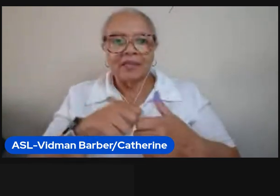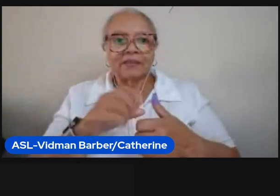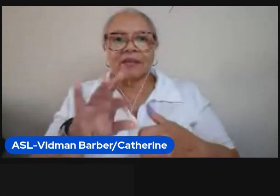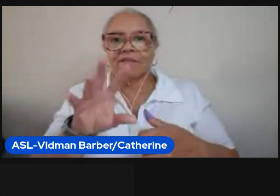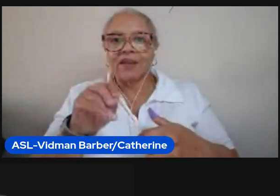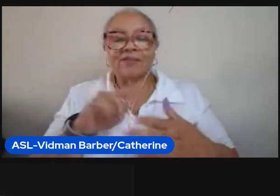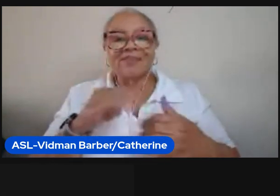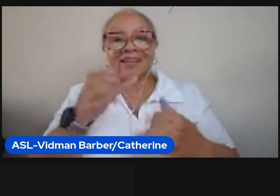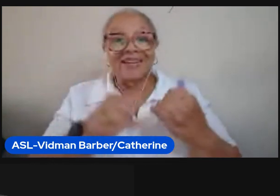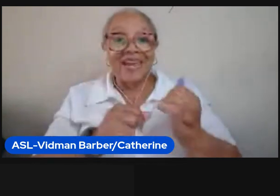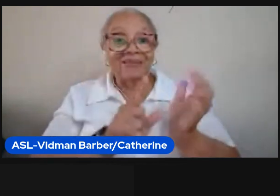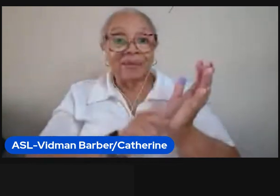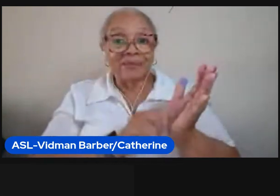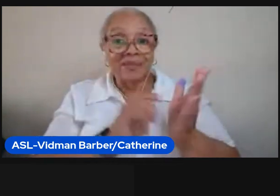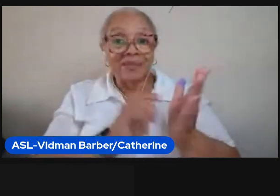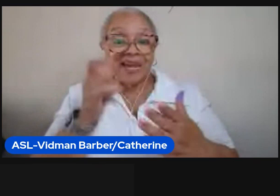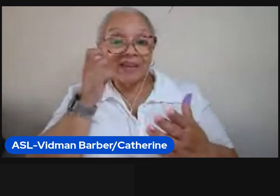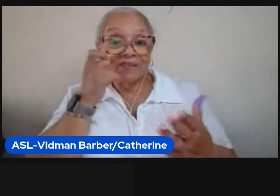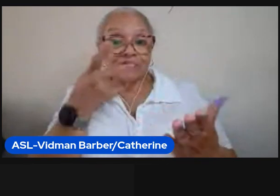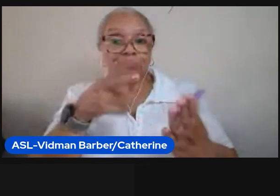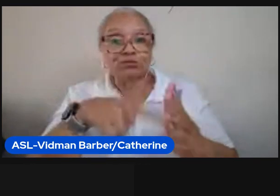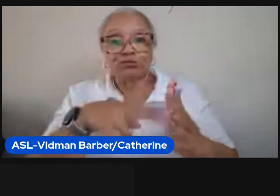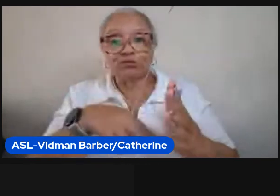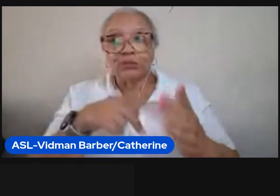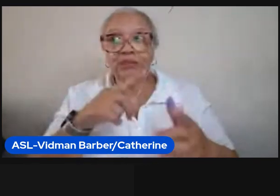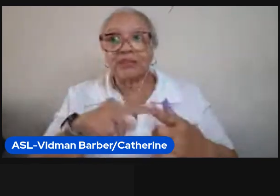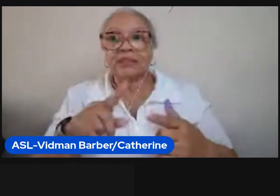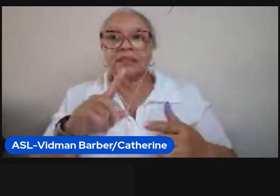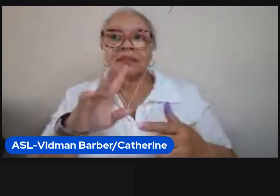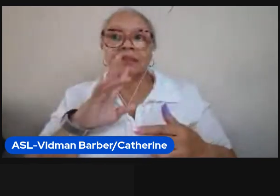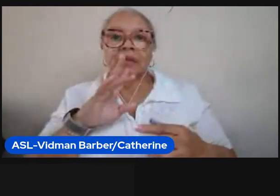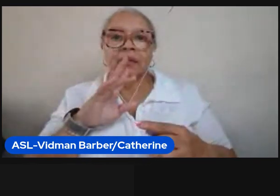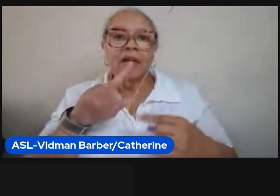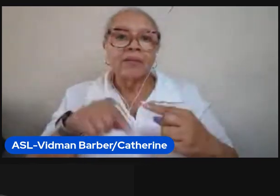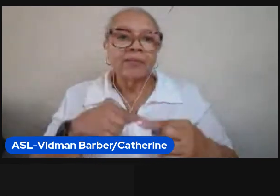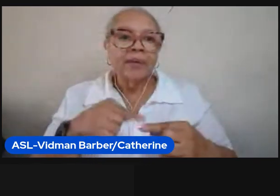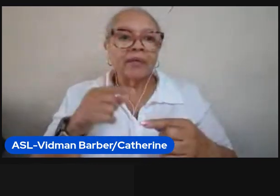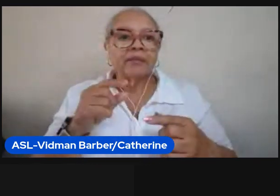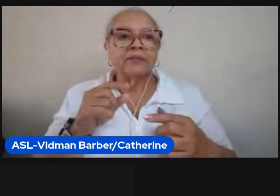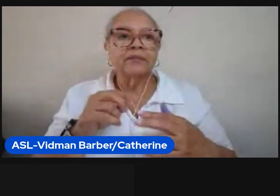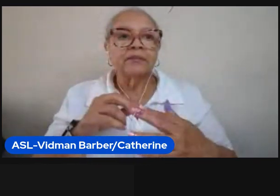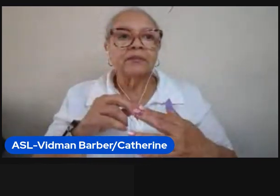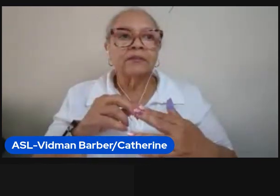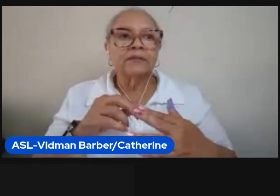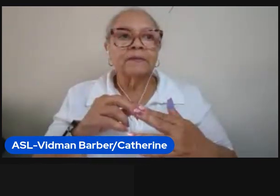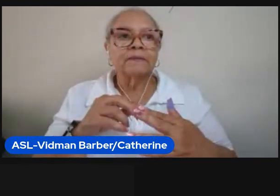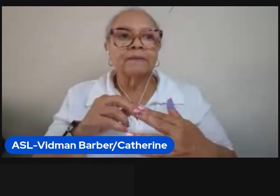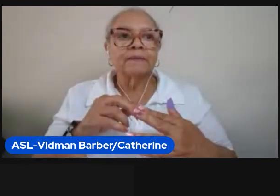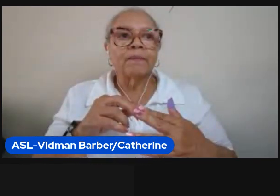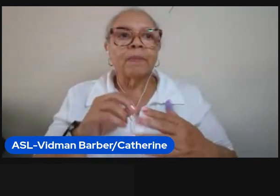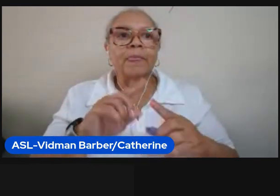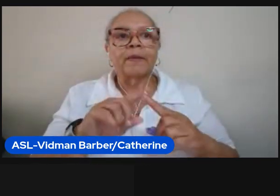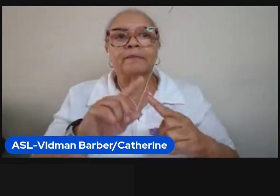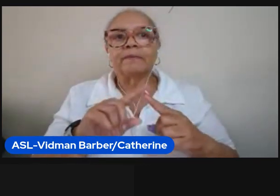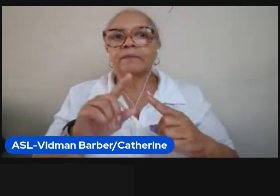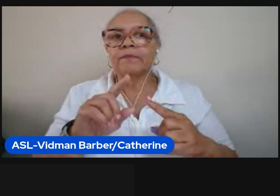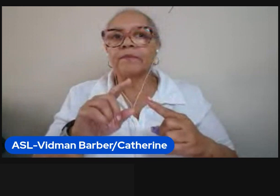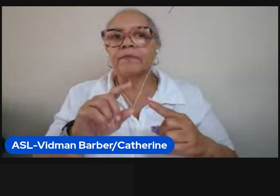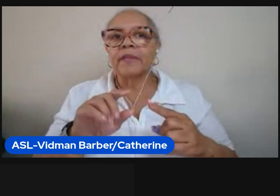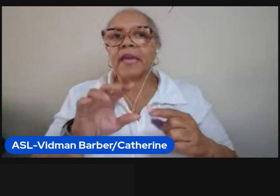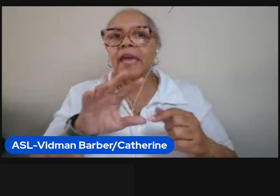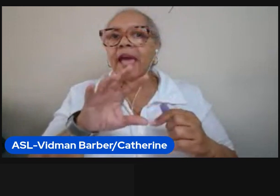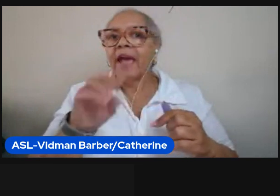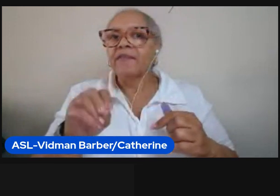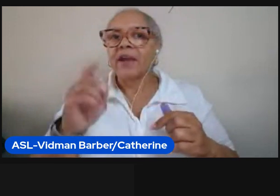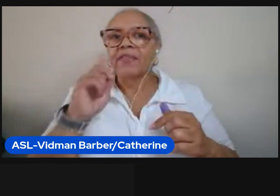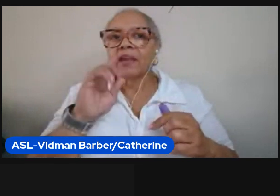and Gavi trying to develop mRNA vaccine or in Africa was around 2021, and I don't think it's yet